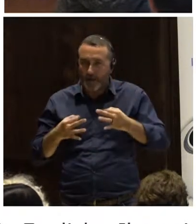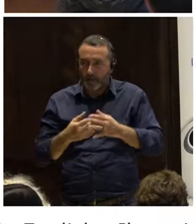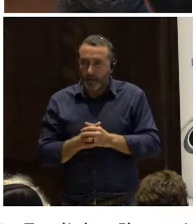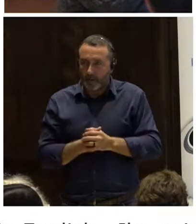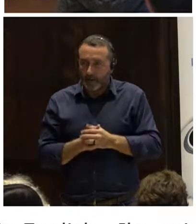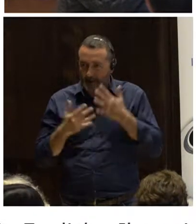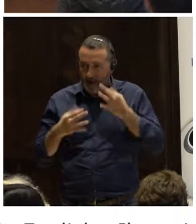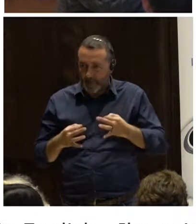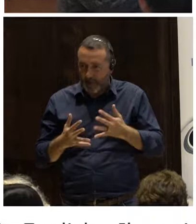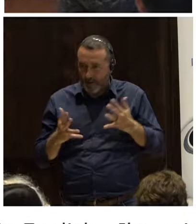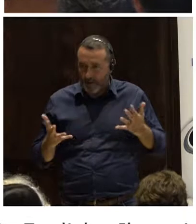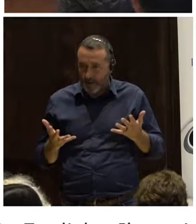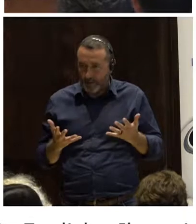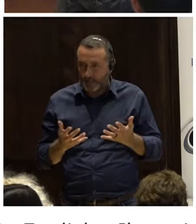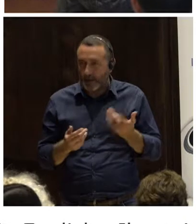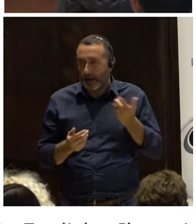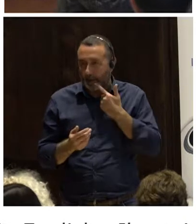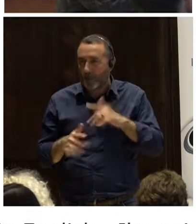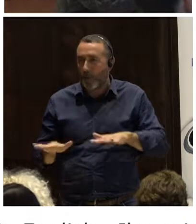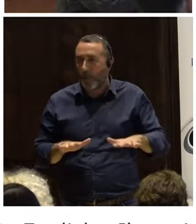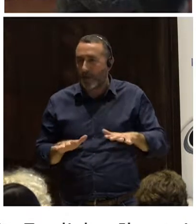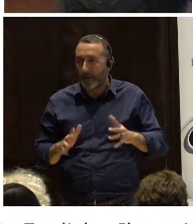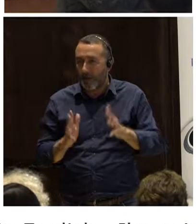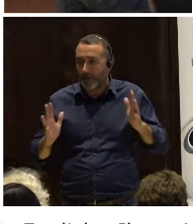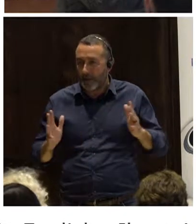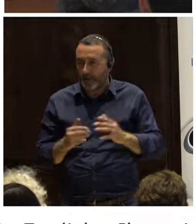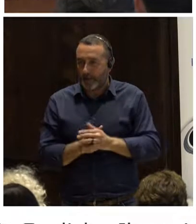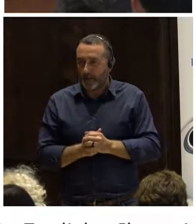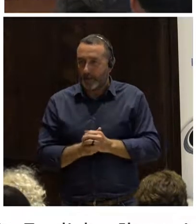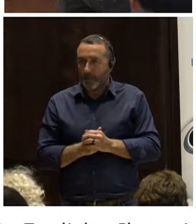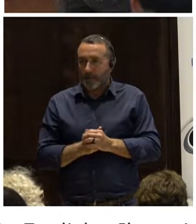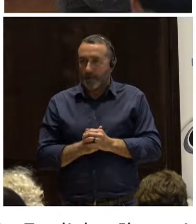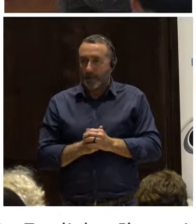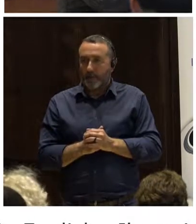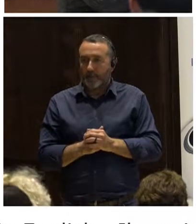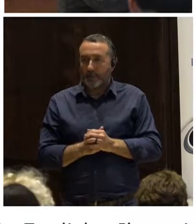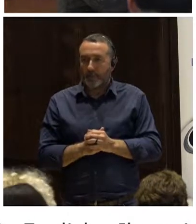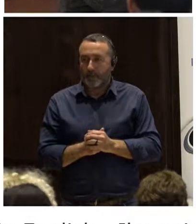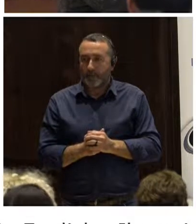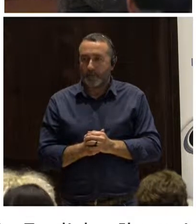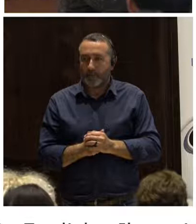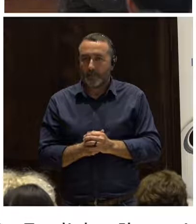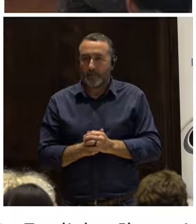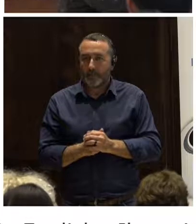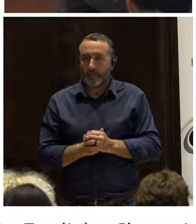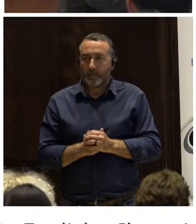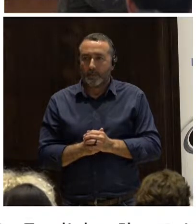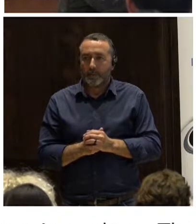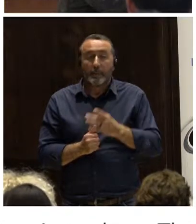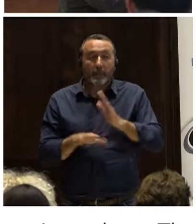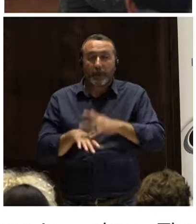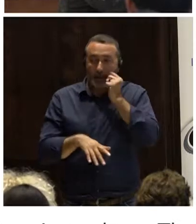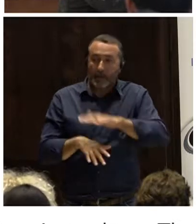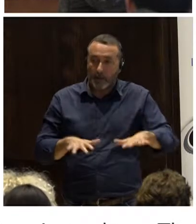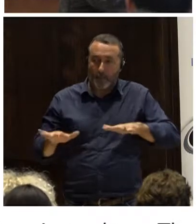okay. The importance of augmentative mobility for children, for all children, including children with the disability.